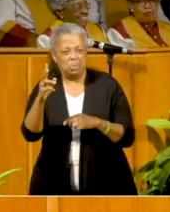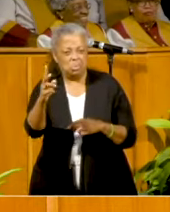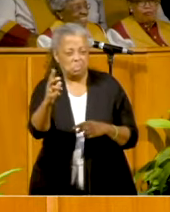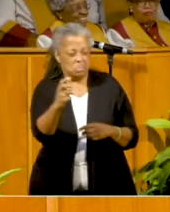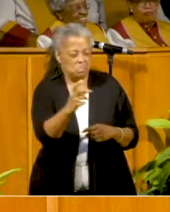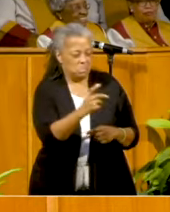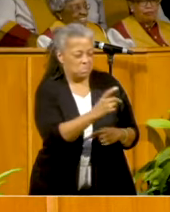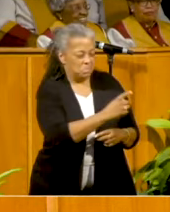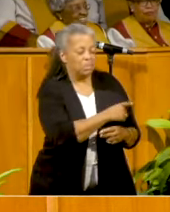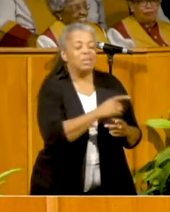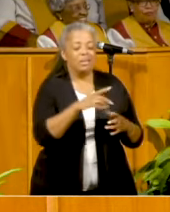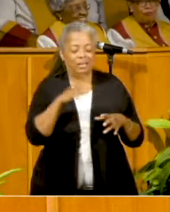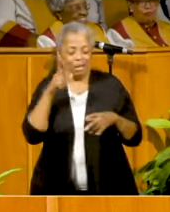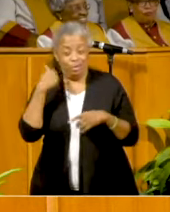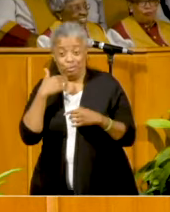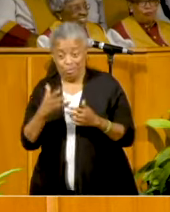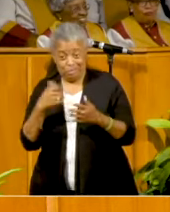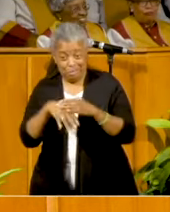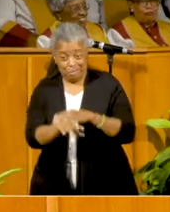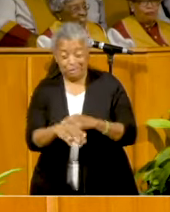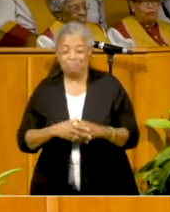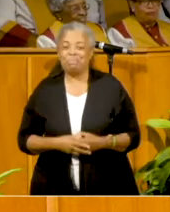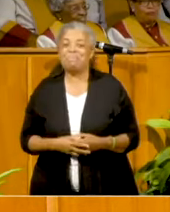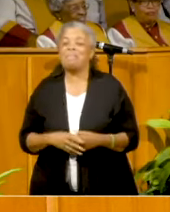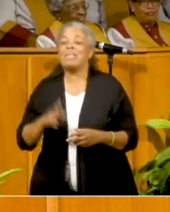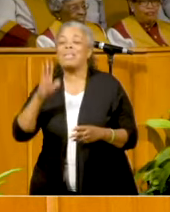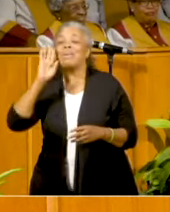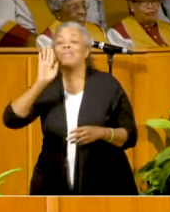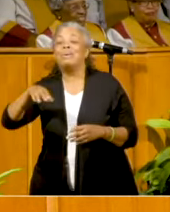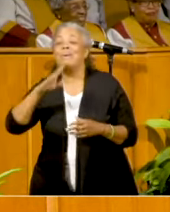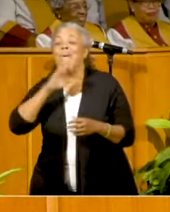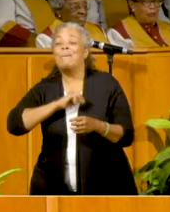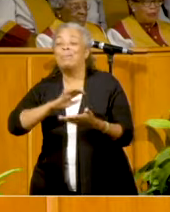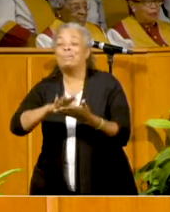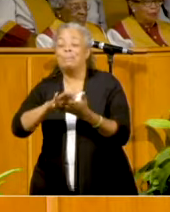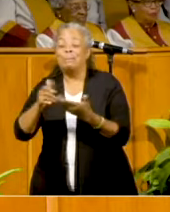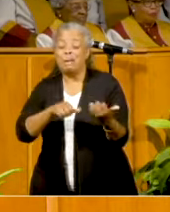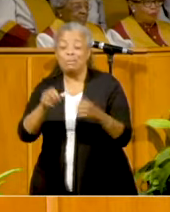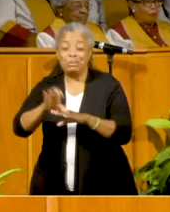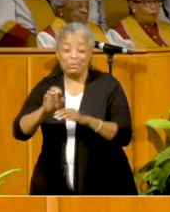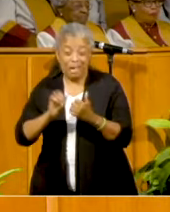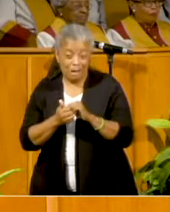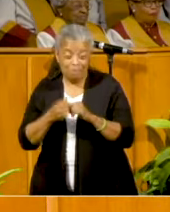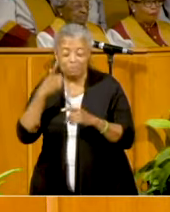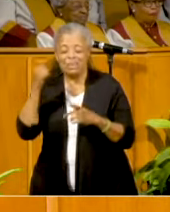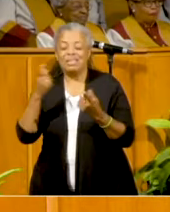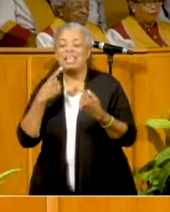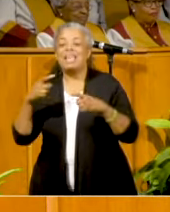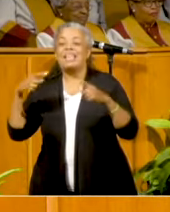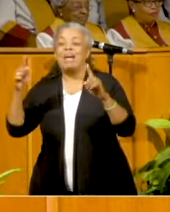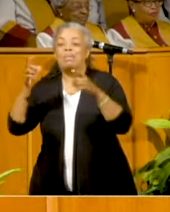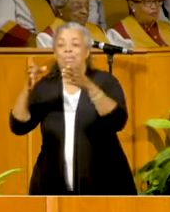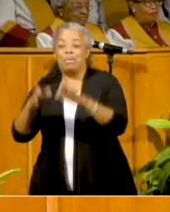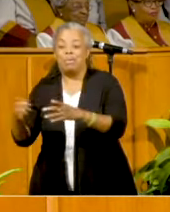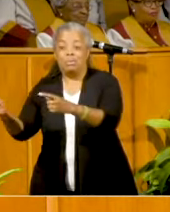getting in. You know, it's old school Baptist church because then the announcement clerk would